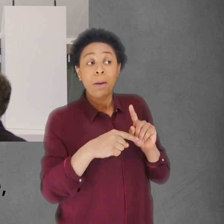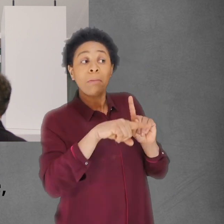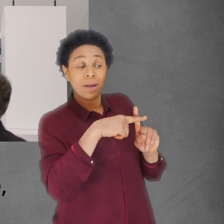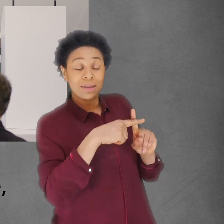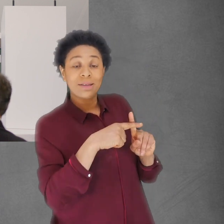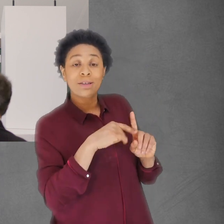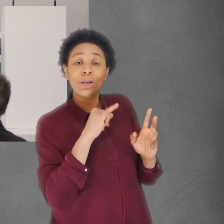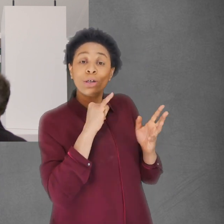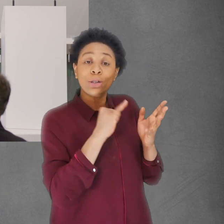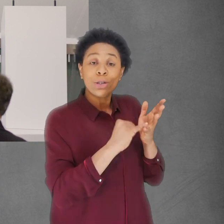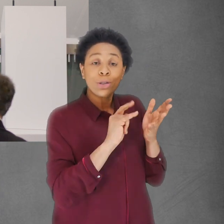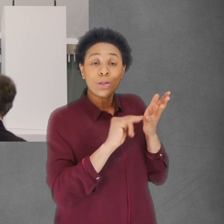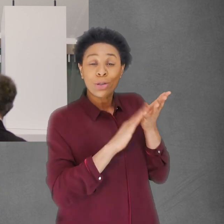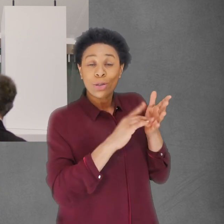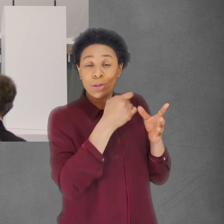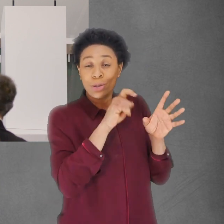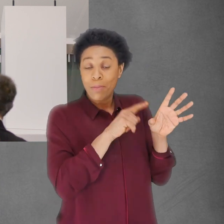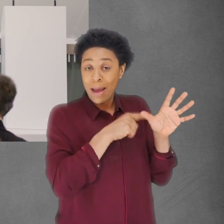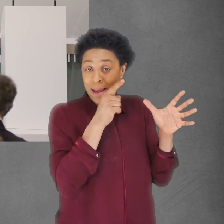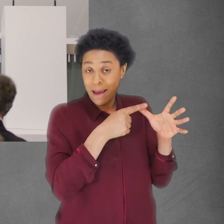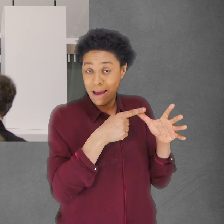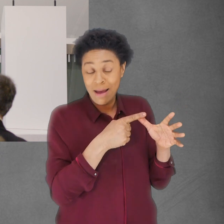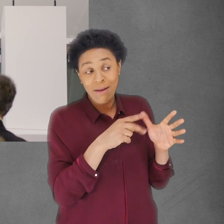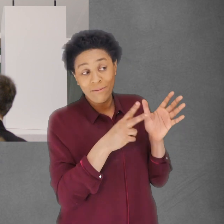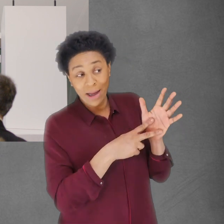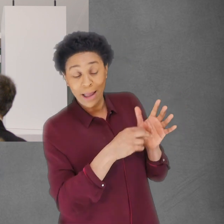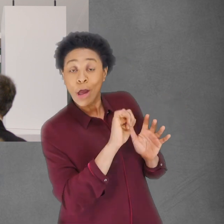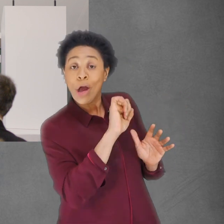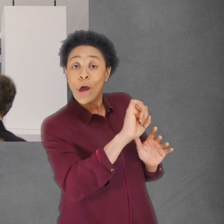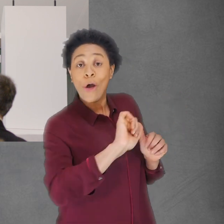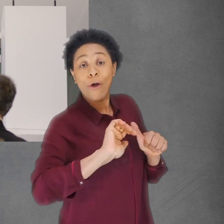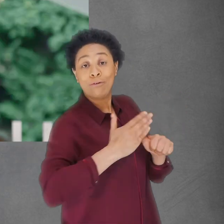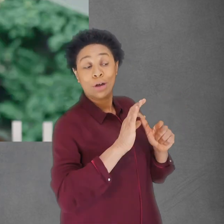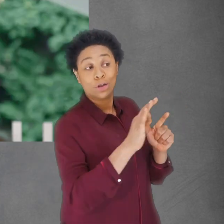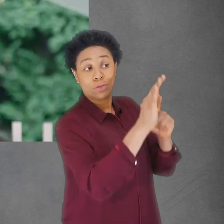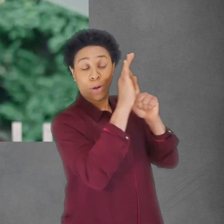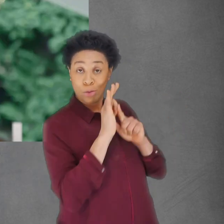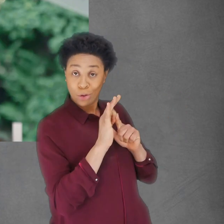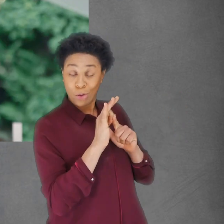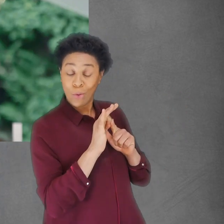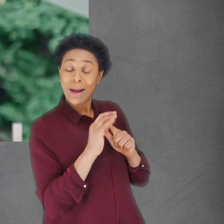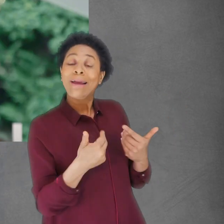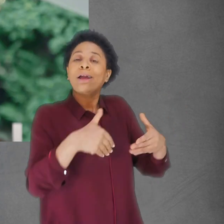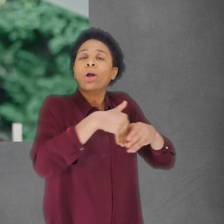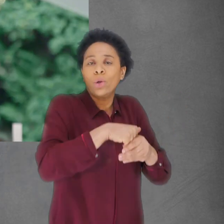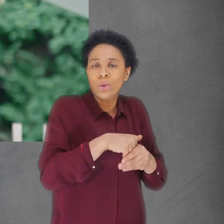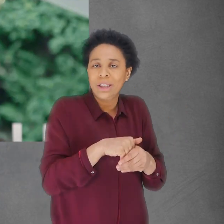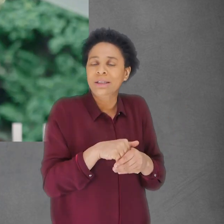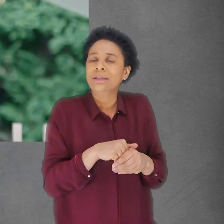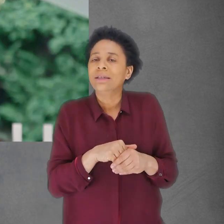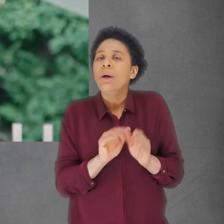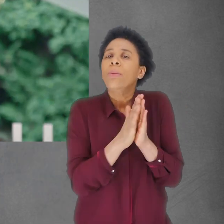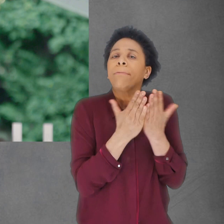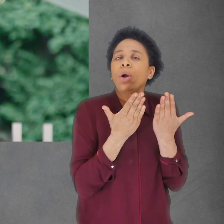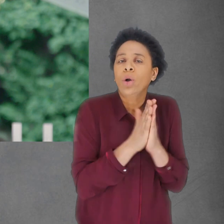your show at Pace. And actually the very first submission that Sumayya has sent for as a proposal for